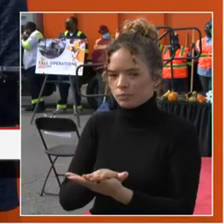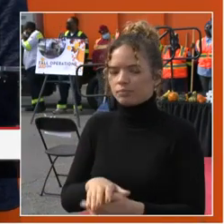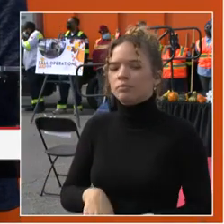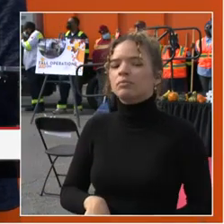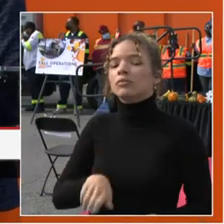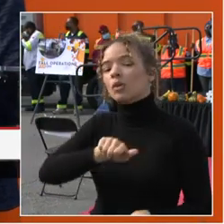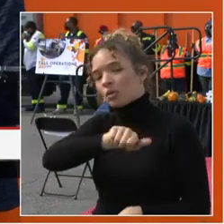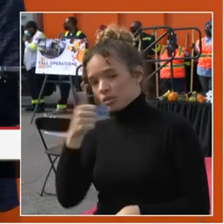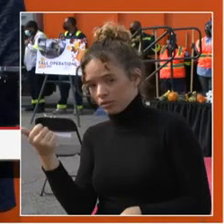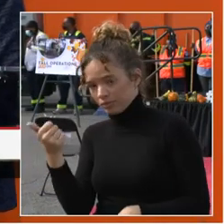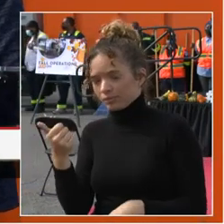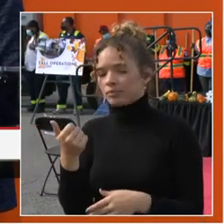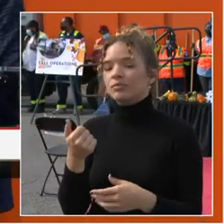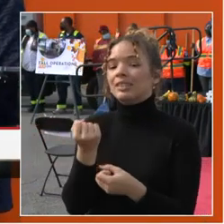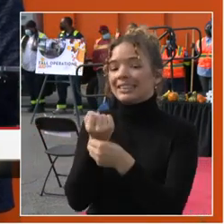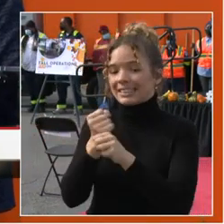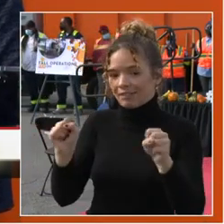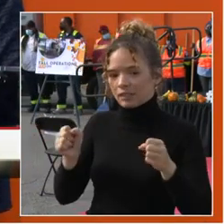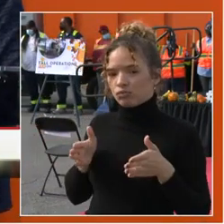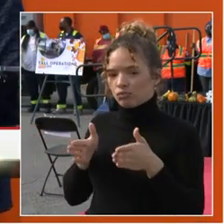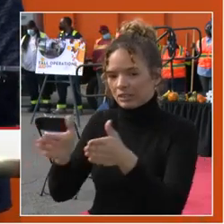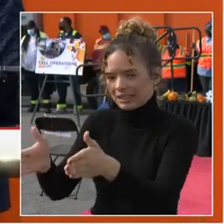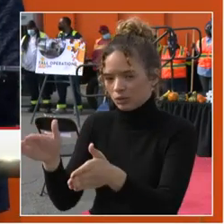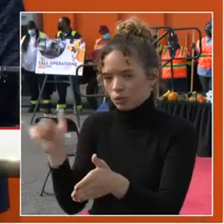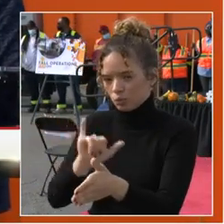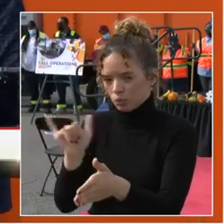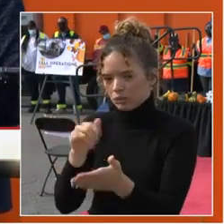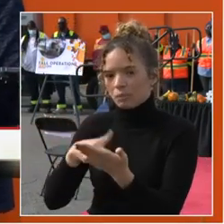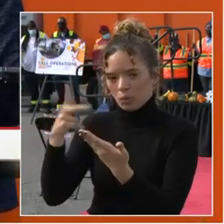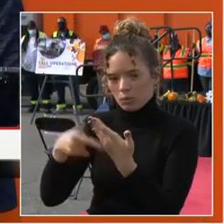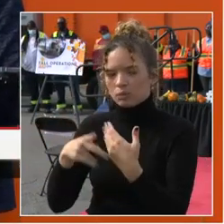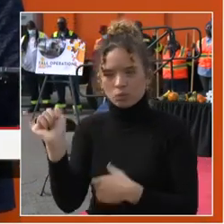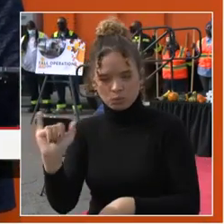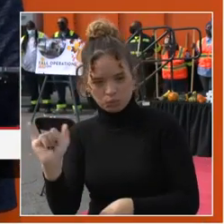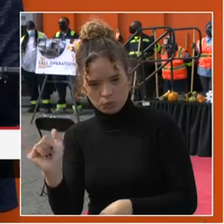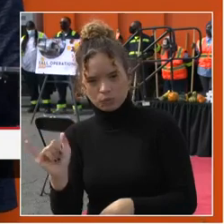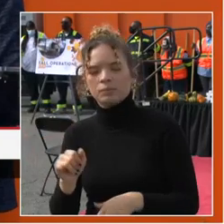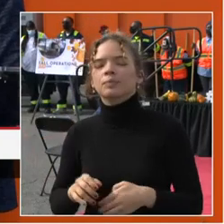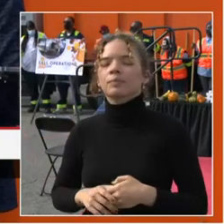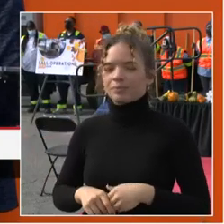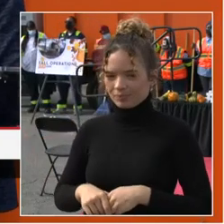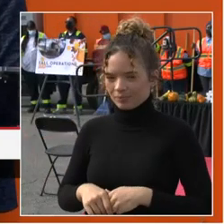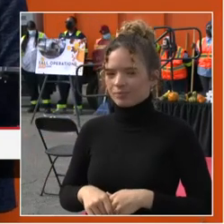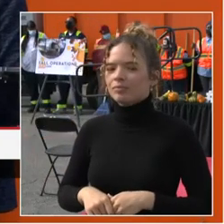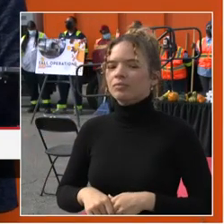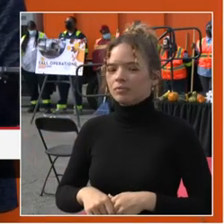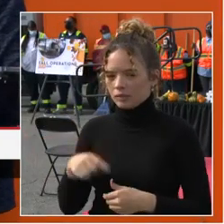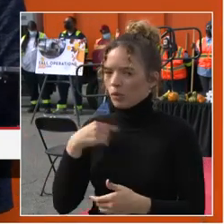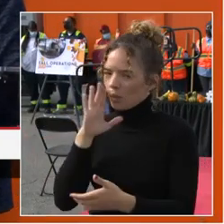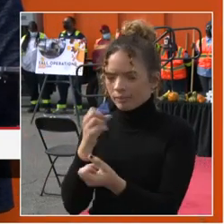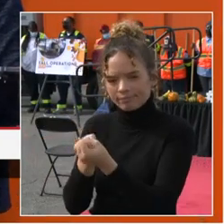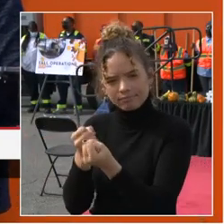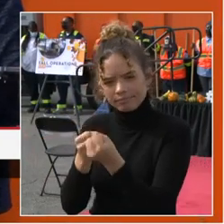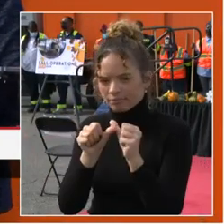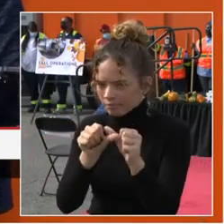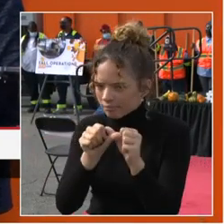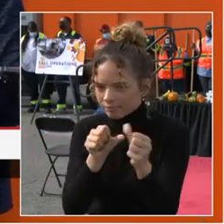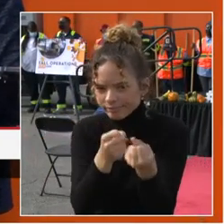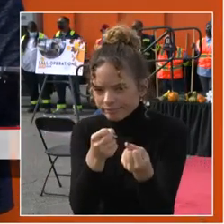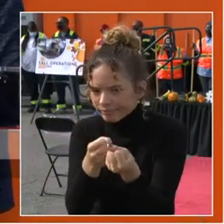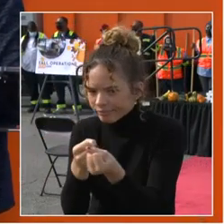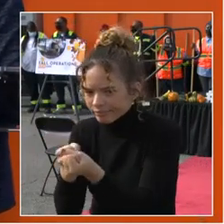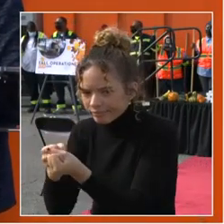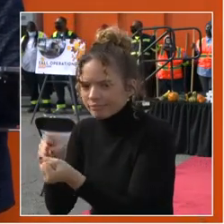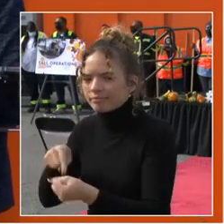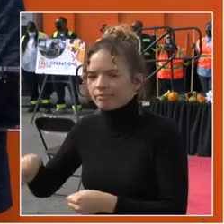lot of programs that are meant to help our kids return from learning virtually. So let